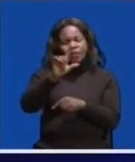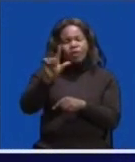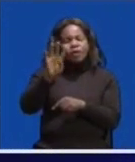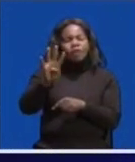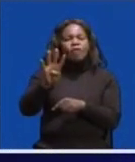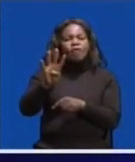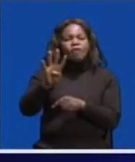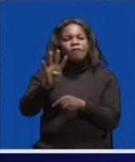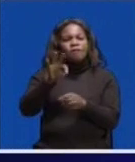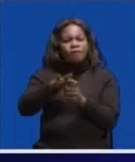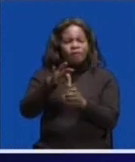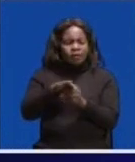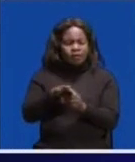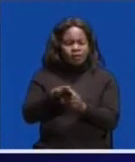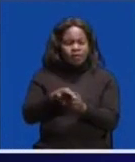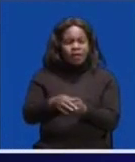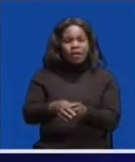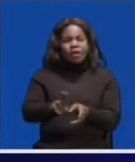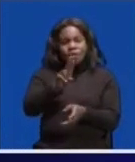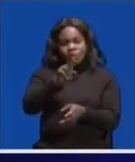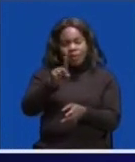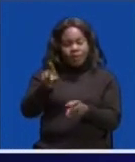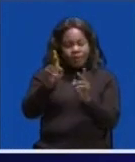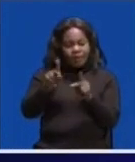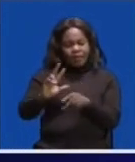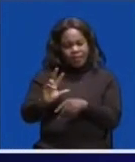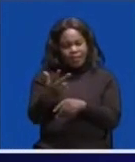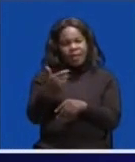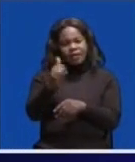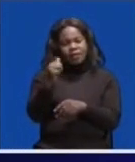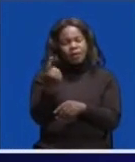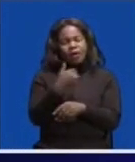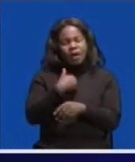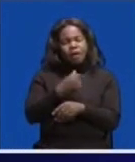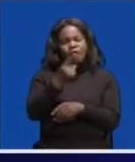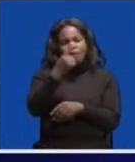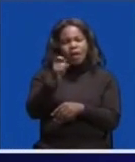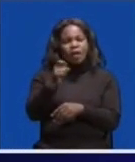votes. UPPZ candidate Bertha Mungeya was third as she polled